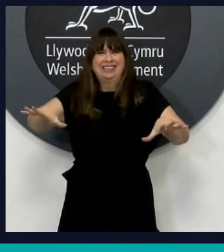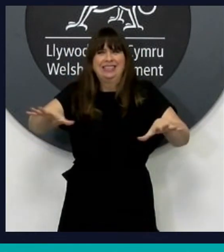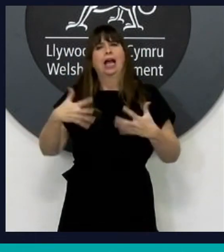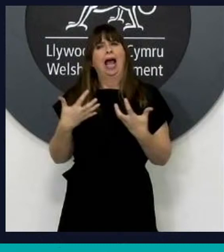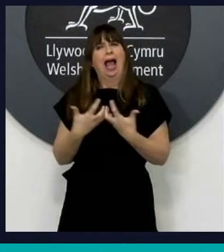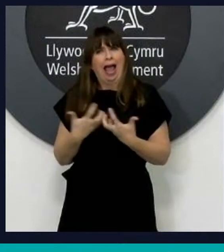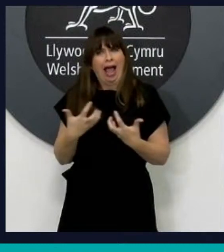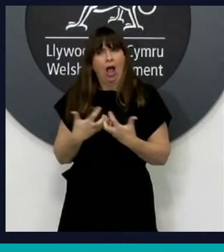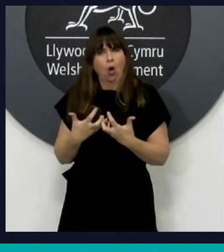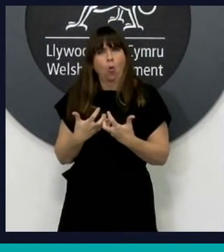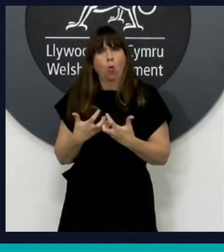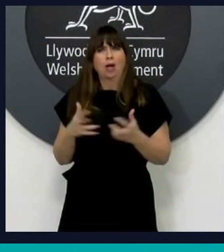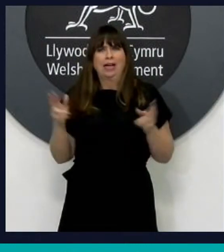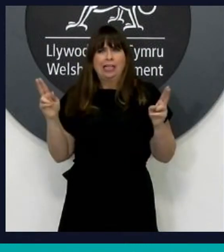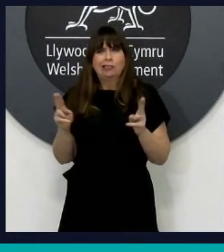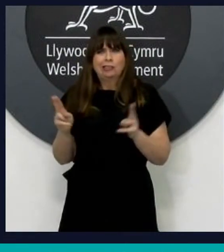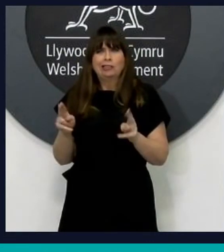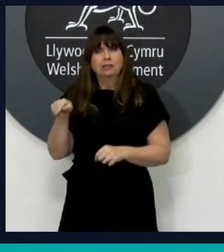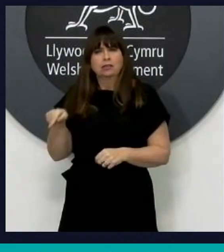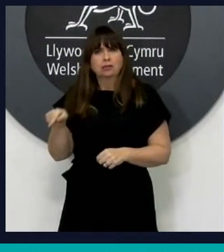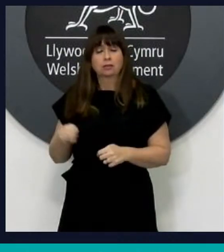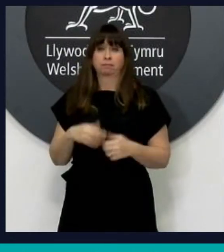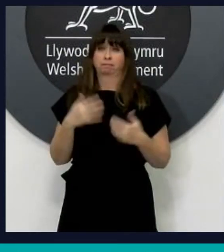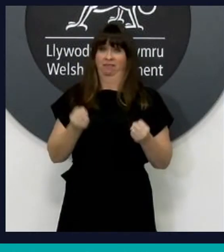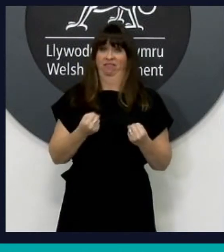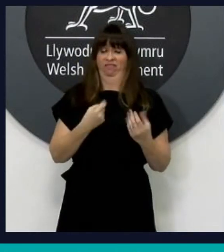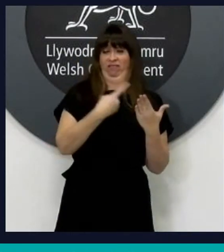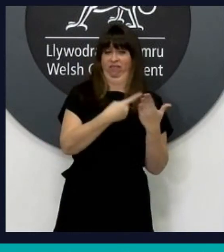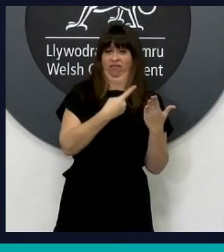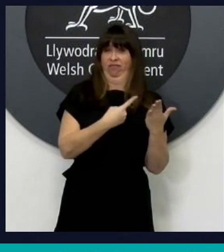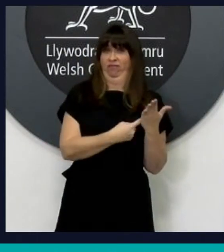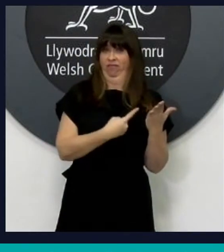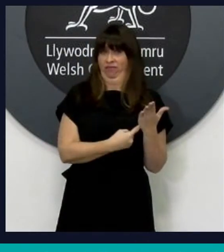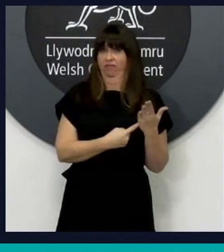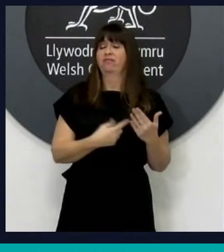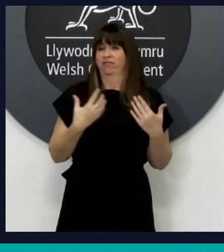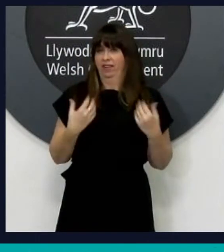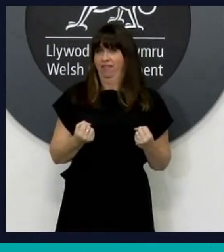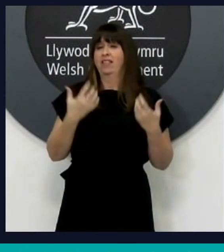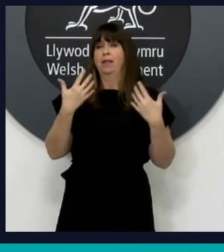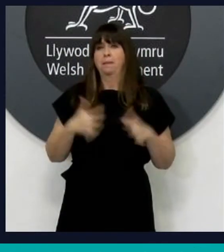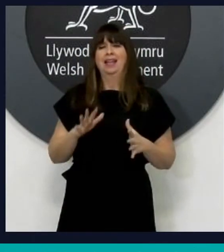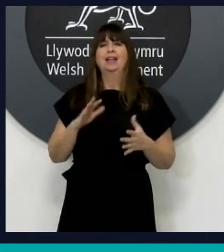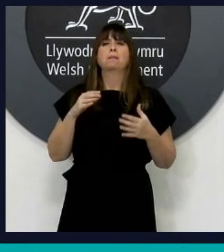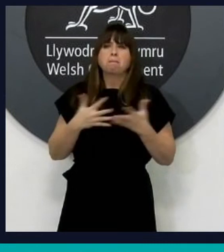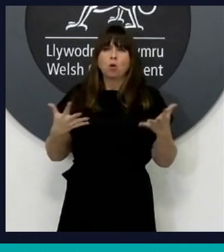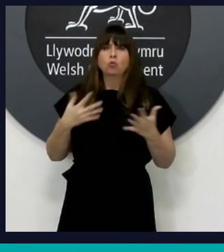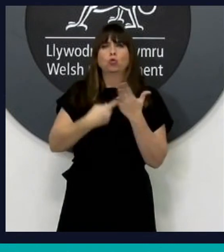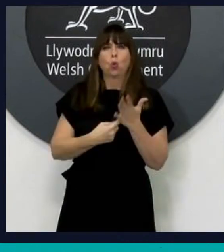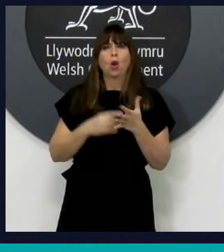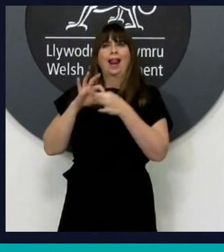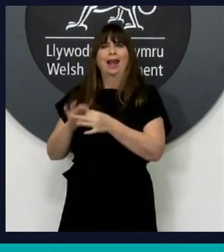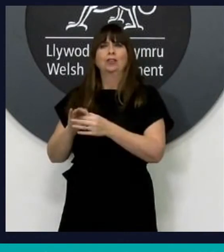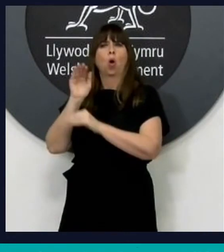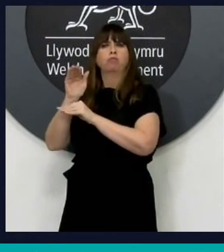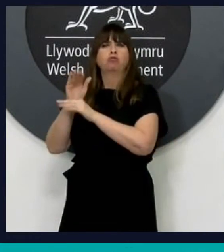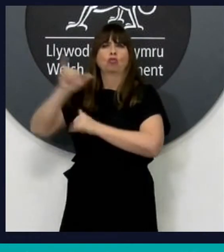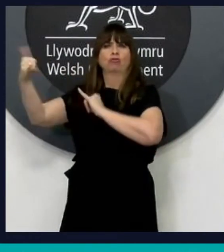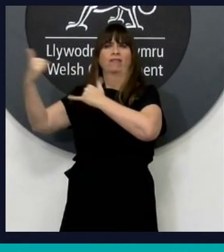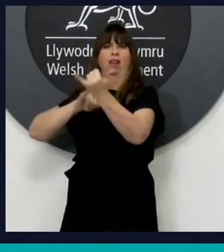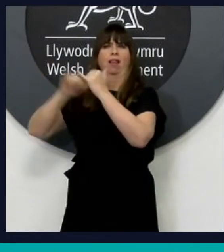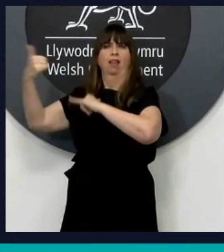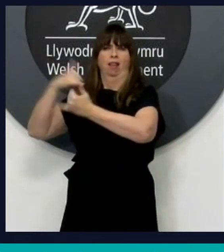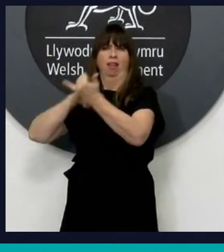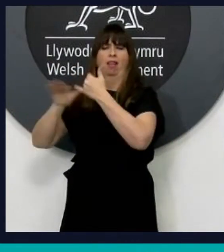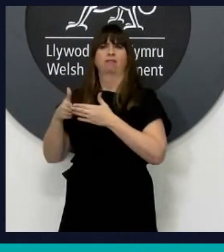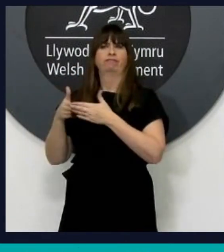over the last few days. The main focus of these have been international travel. In line with the action